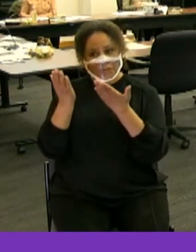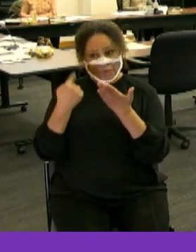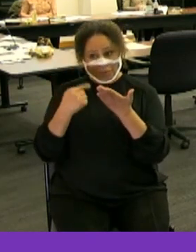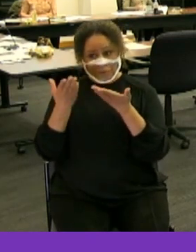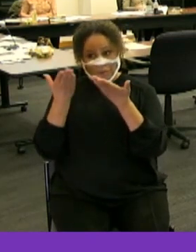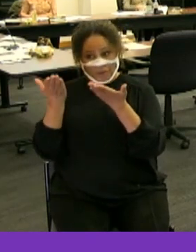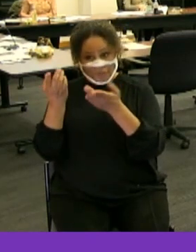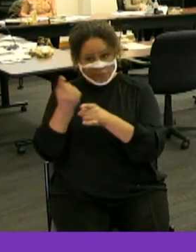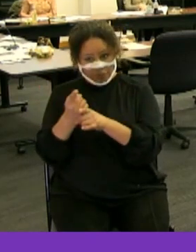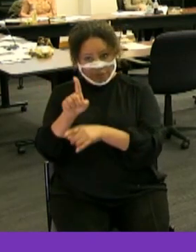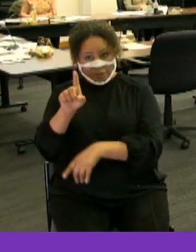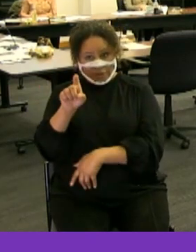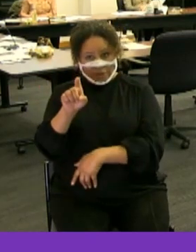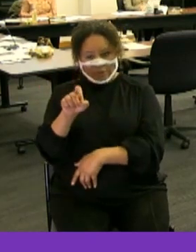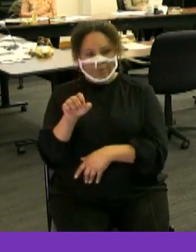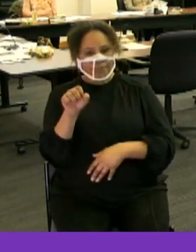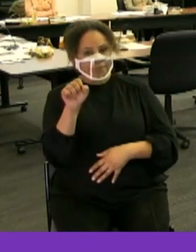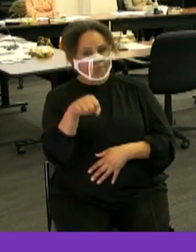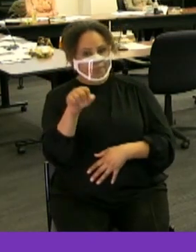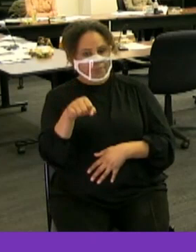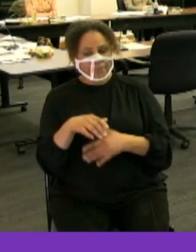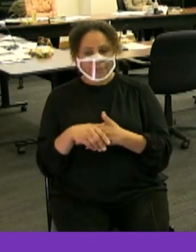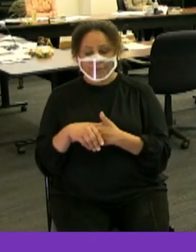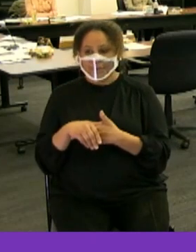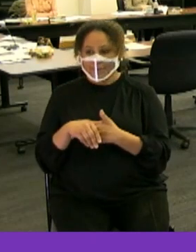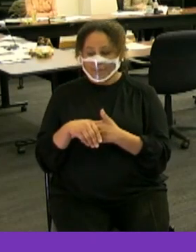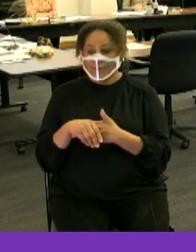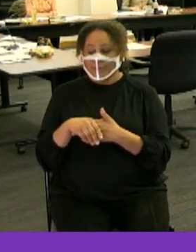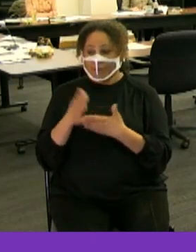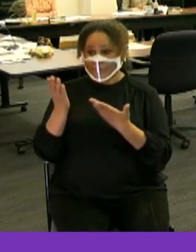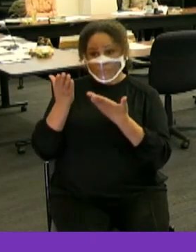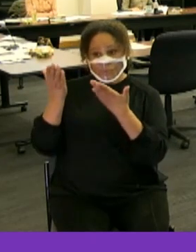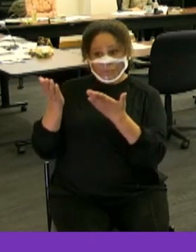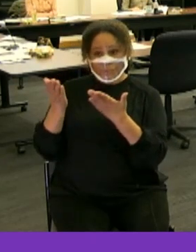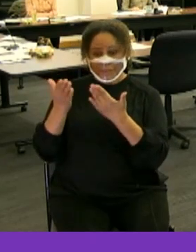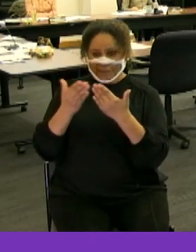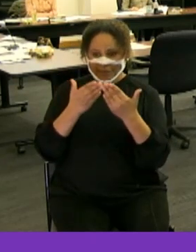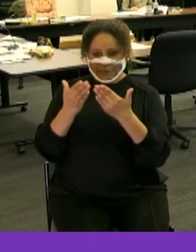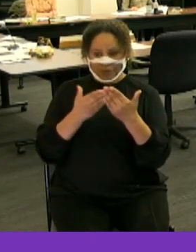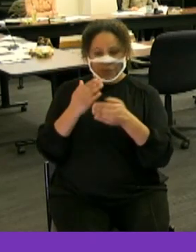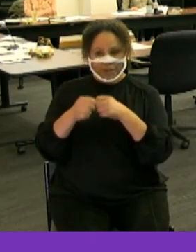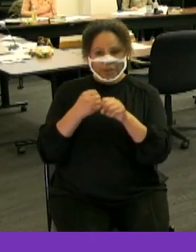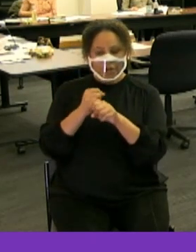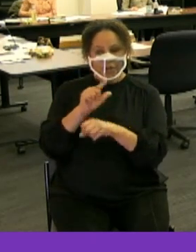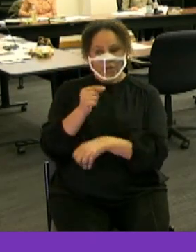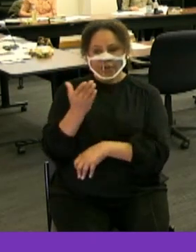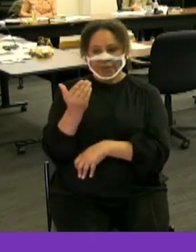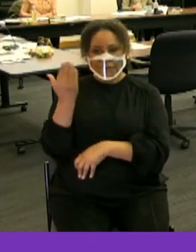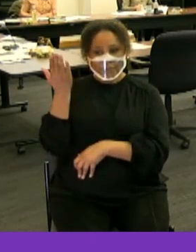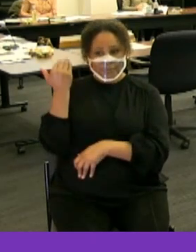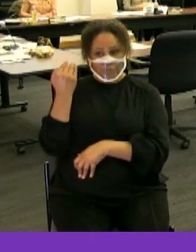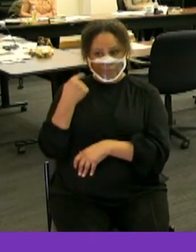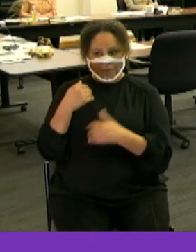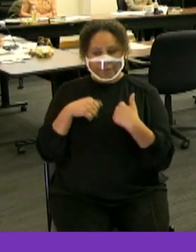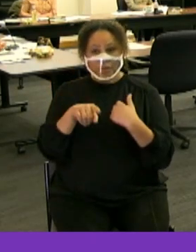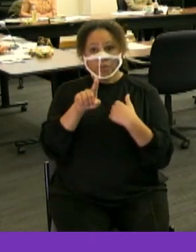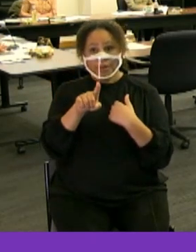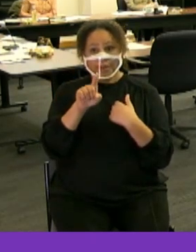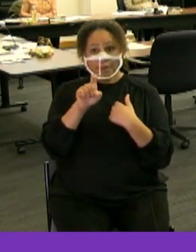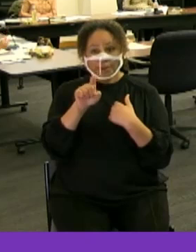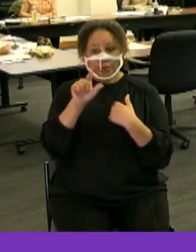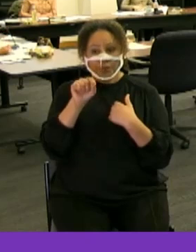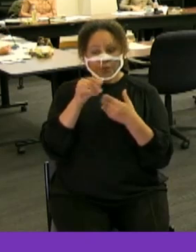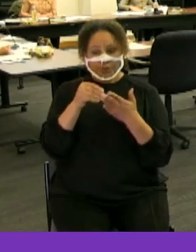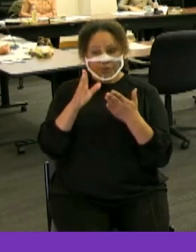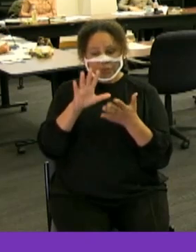correct? Yes. It's a service, and even though in 2015 we did have 120